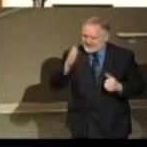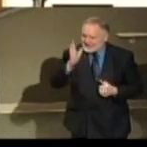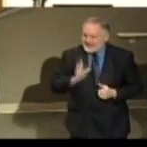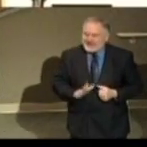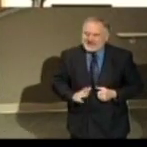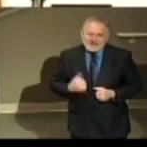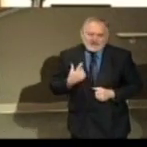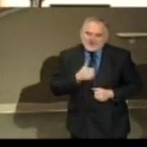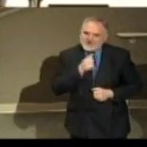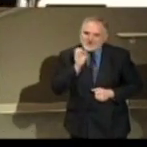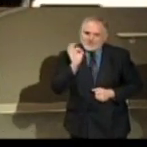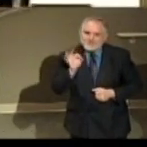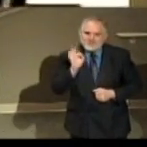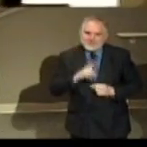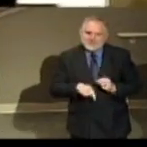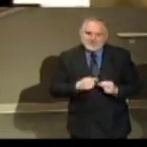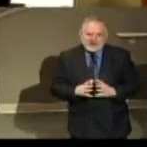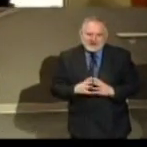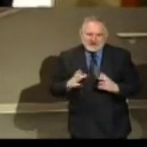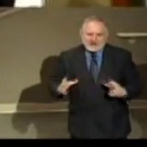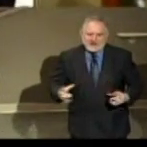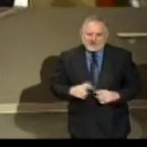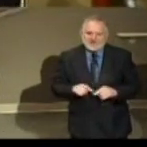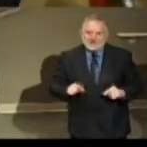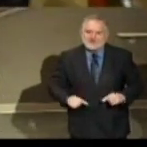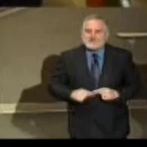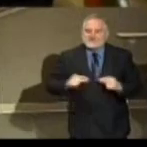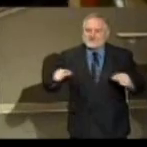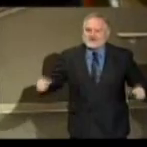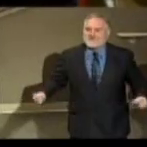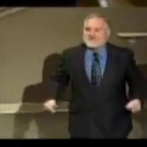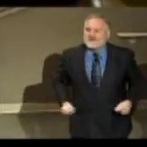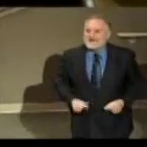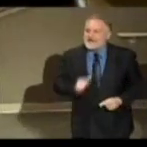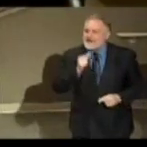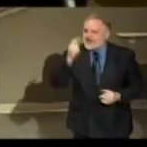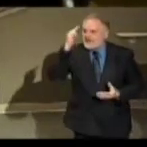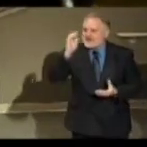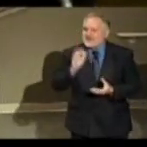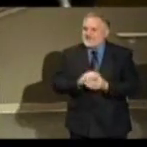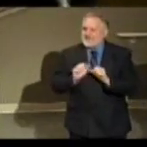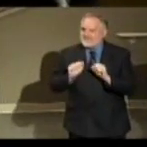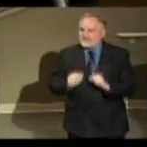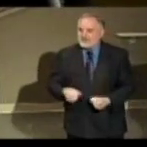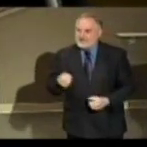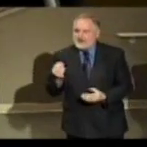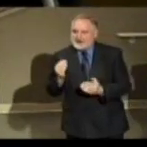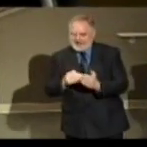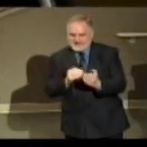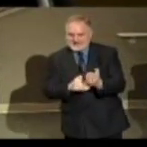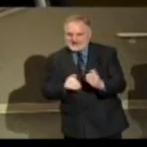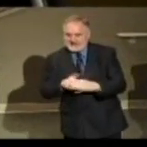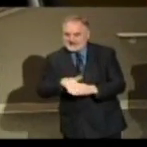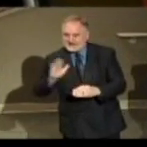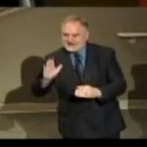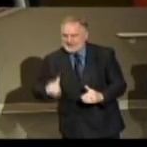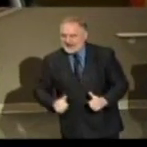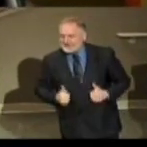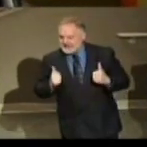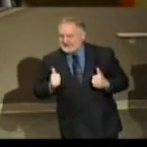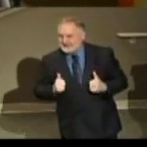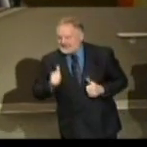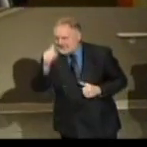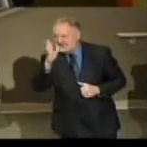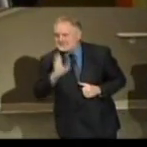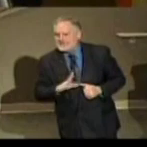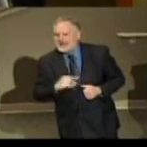don't preach on a great deal, but there's a profound and incredible lesson to learn from his life. He's